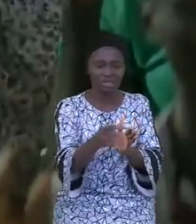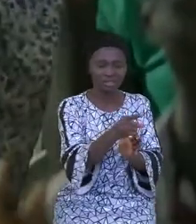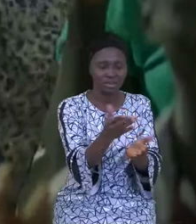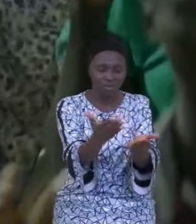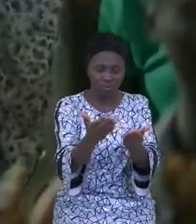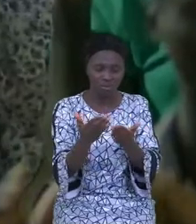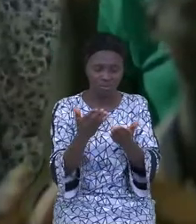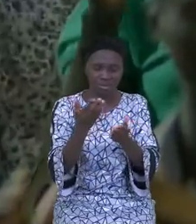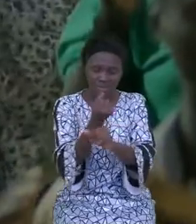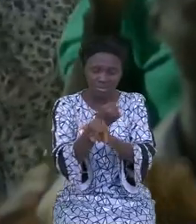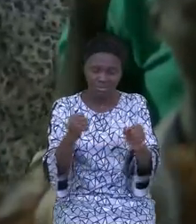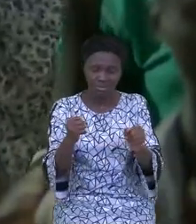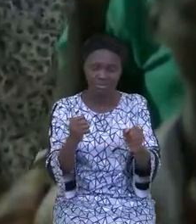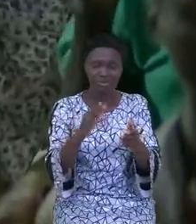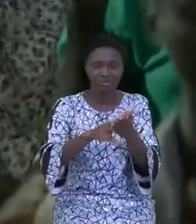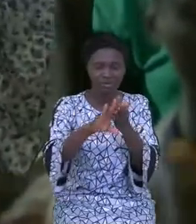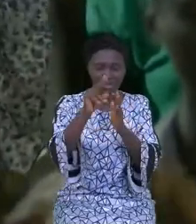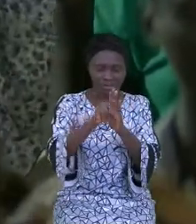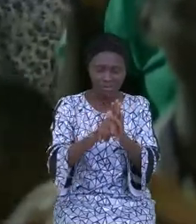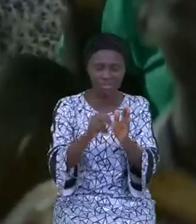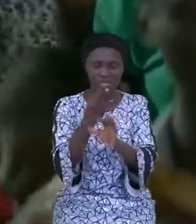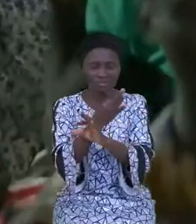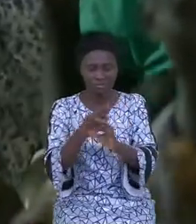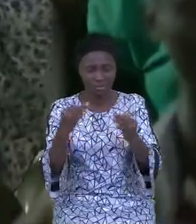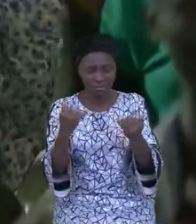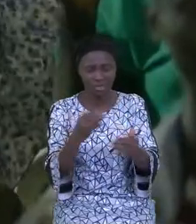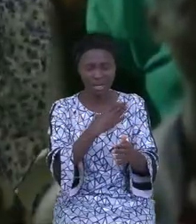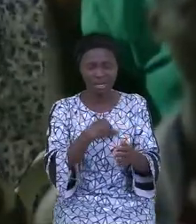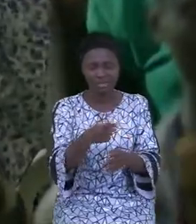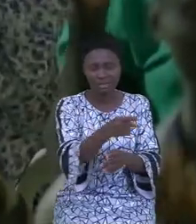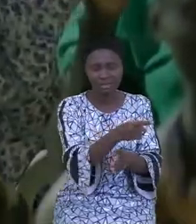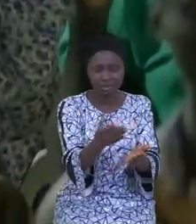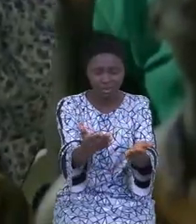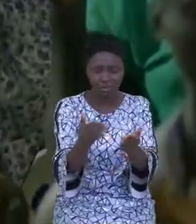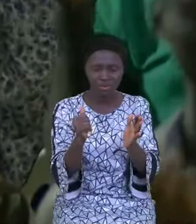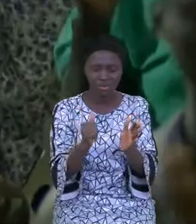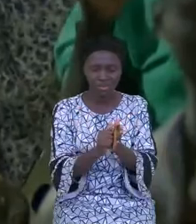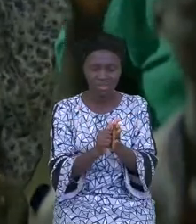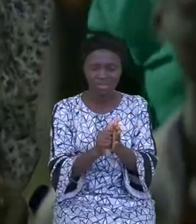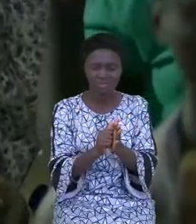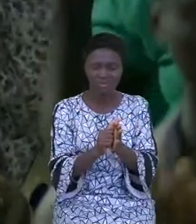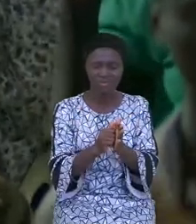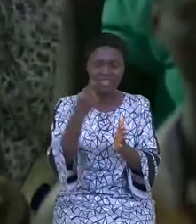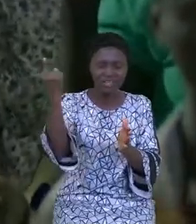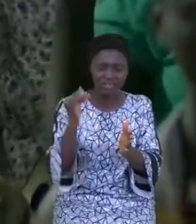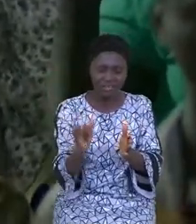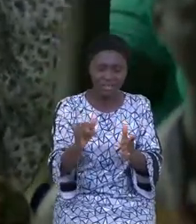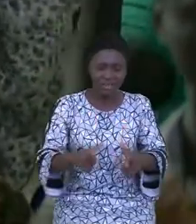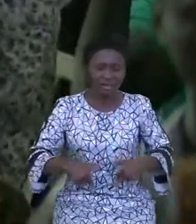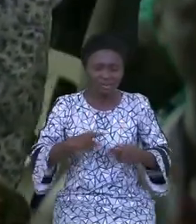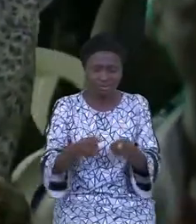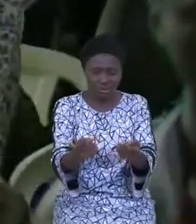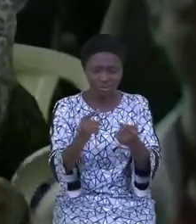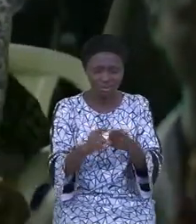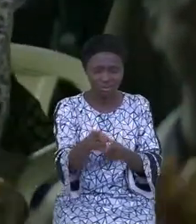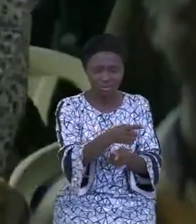They want your freedom now. And they want that eternal life to come to them now as they turn